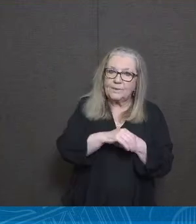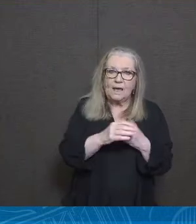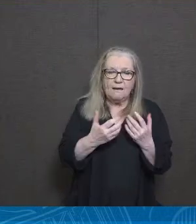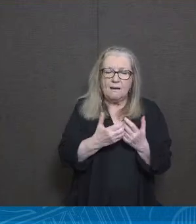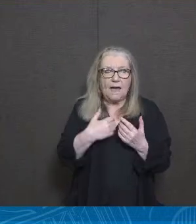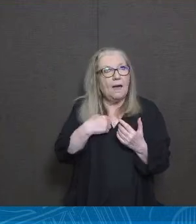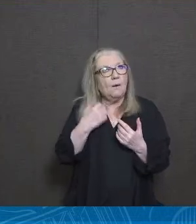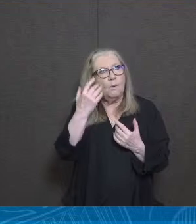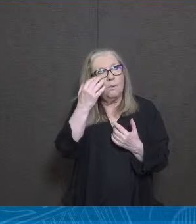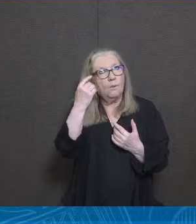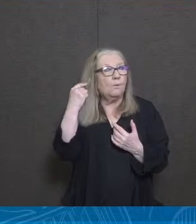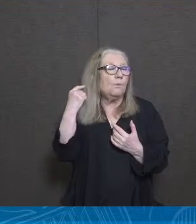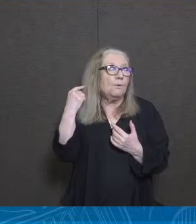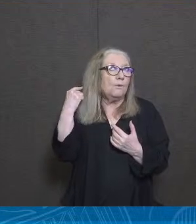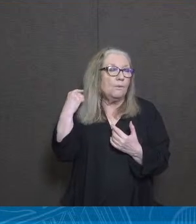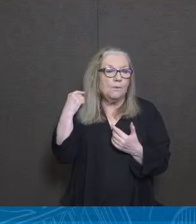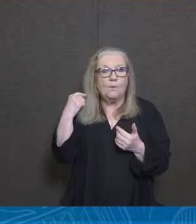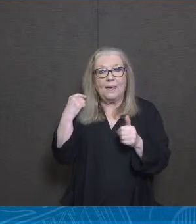solutions.